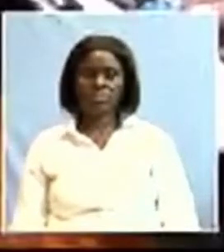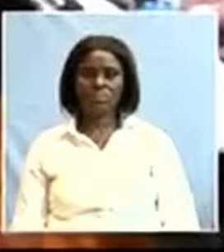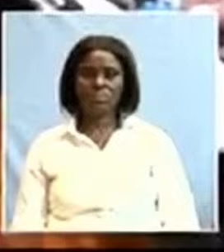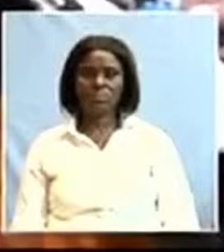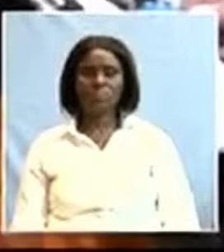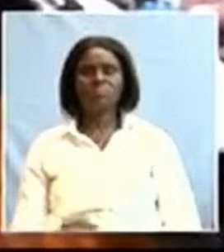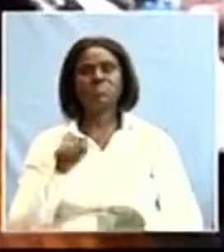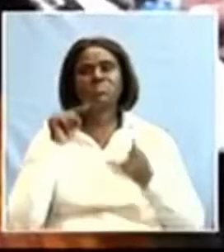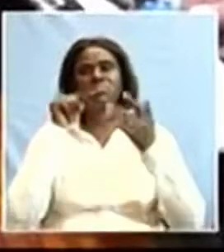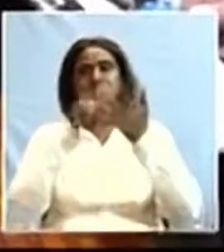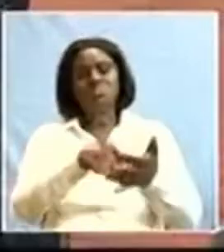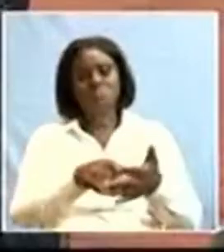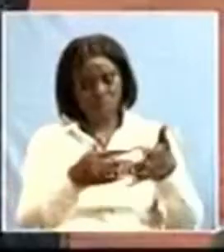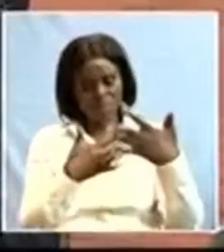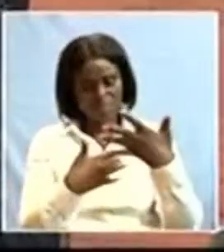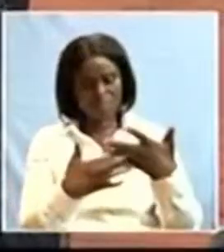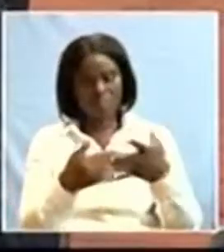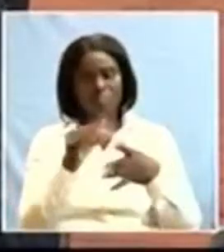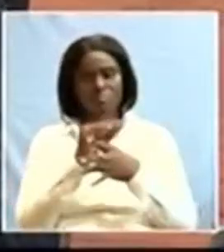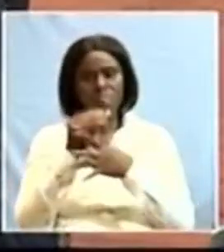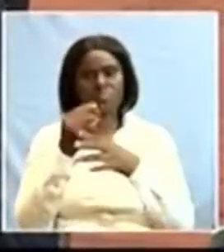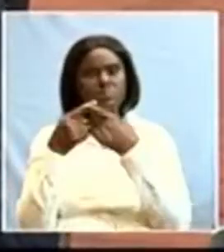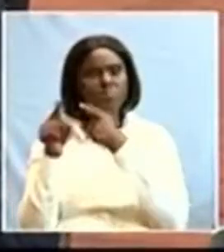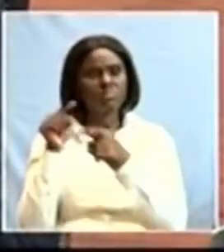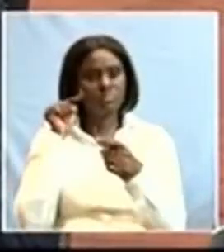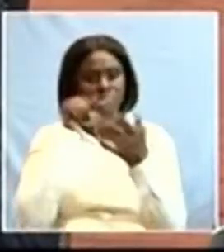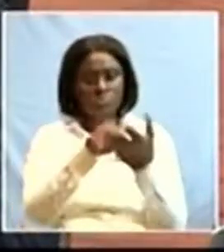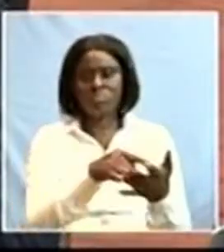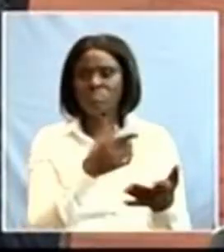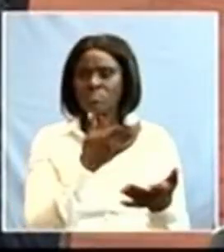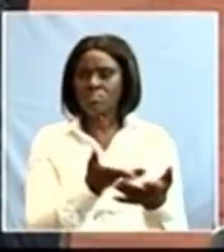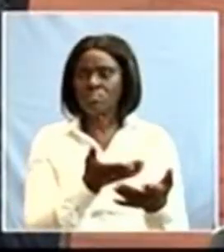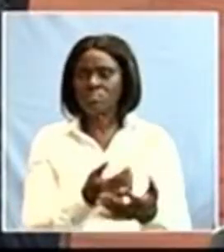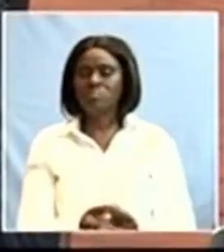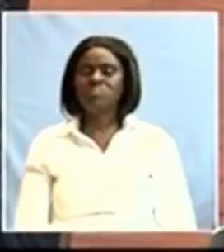Did you cite that document or that discrepancy?